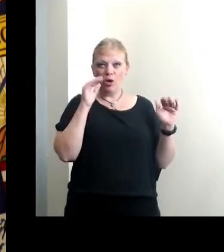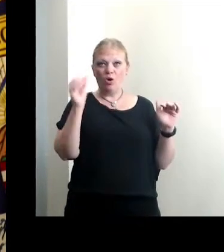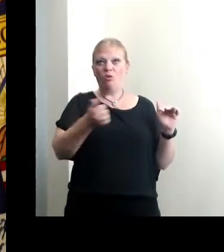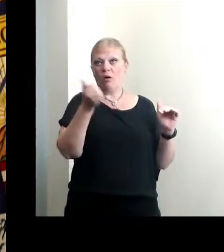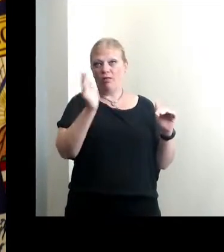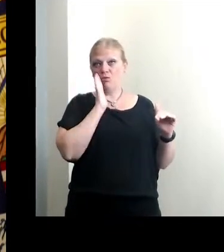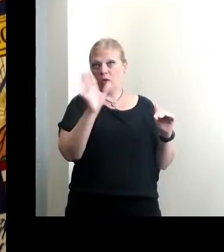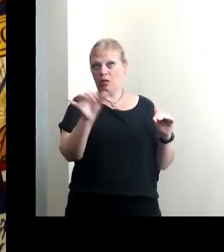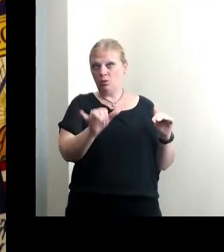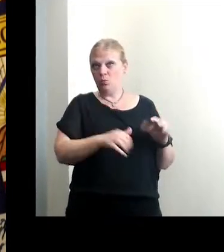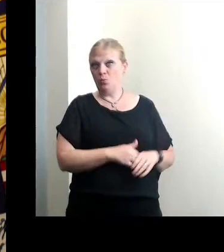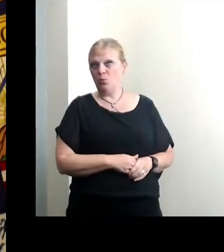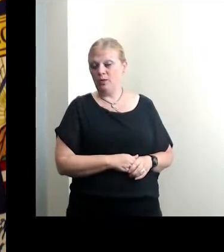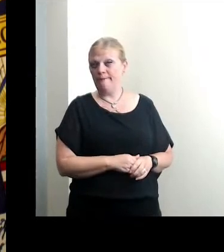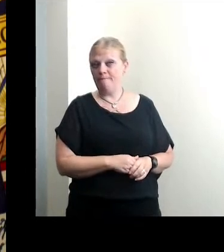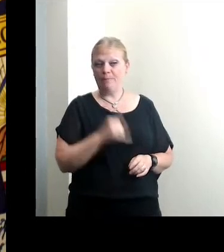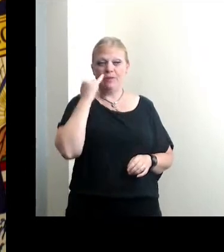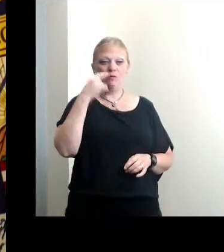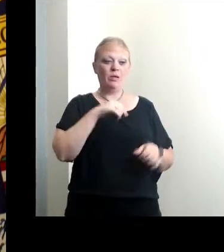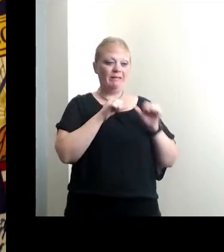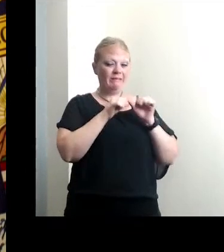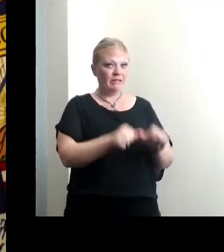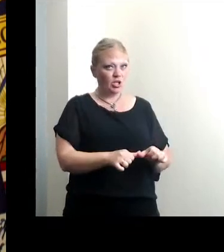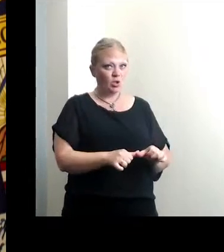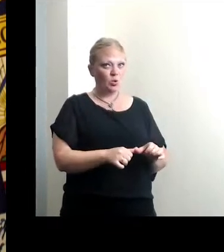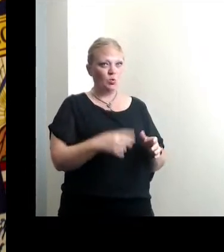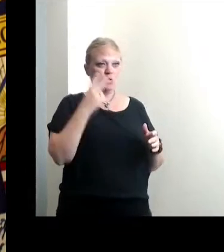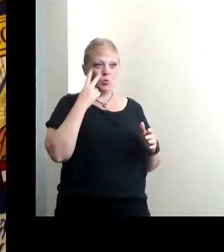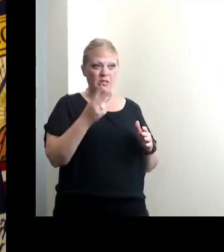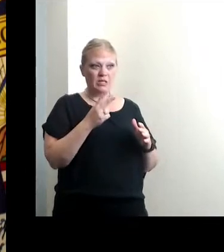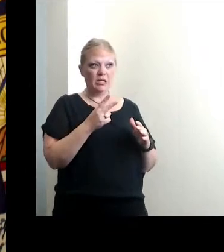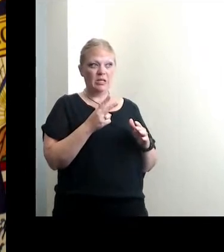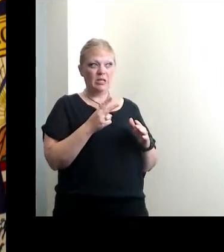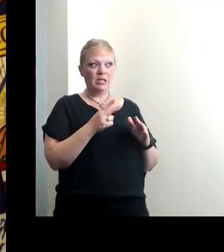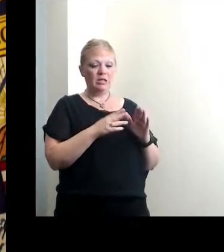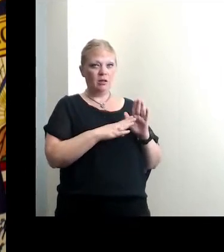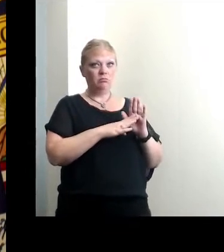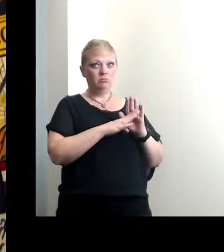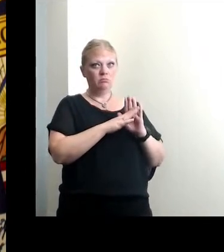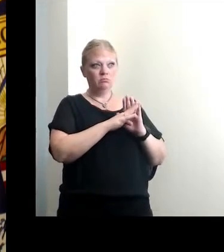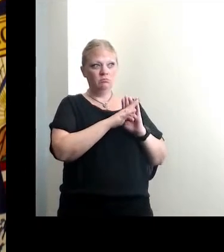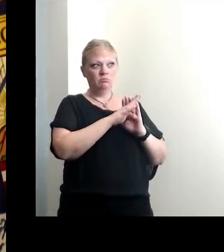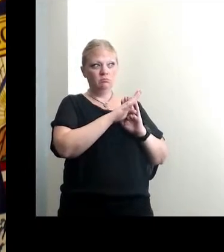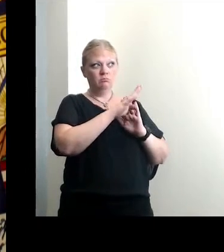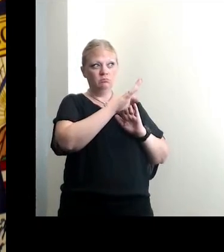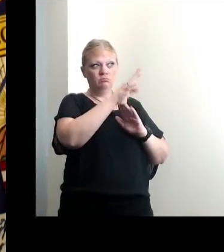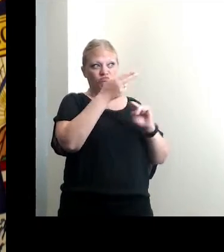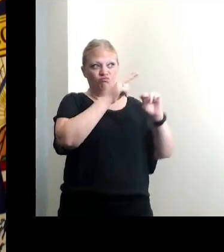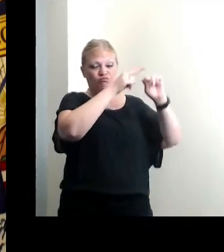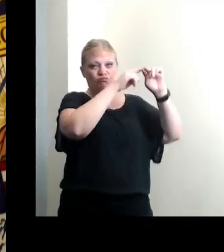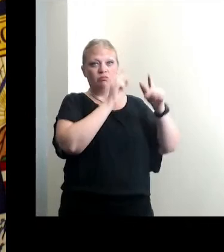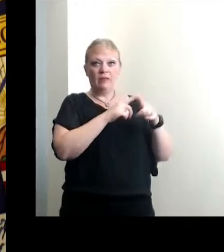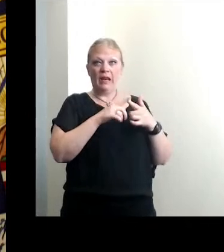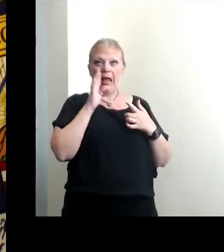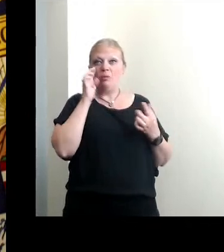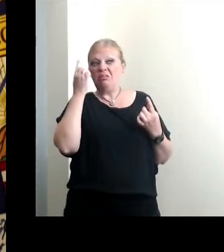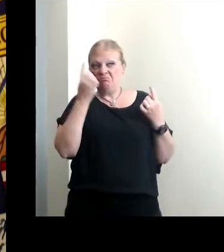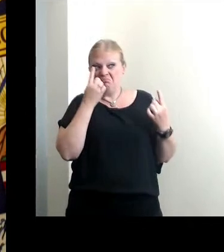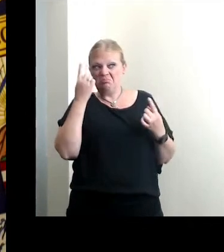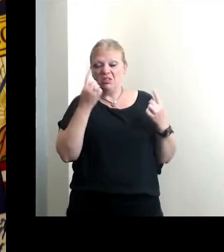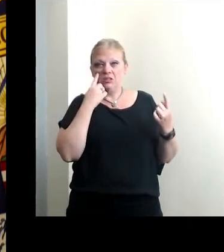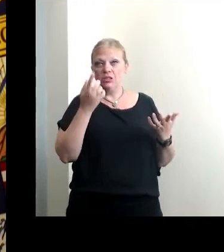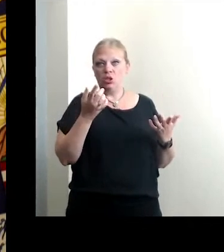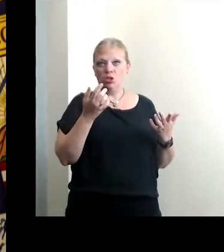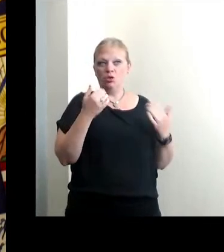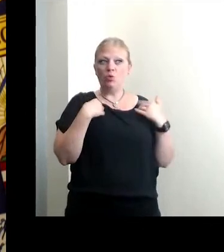would do it too. As I said, if we continue to see cases rise, hospitalization rise, then I would consider imposing a mask